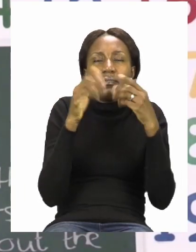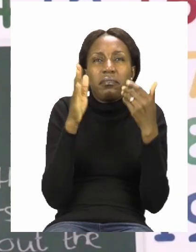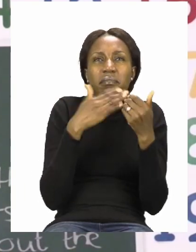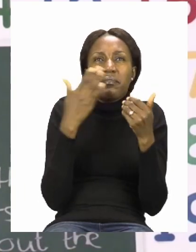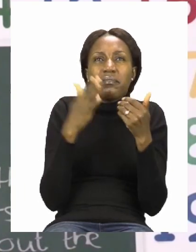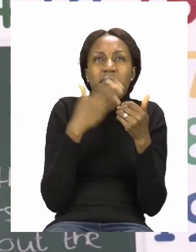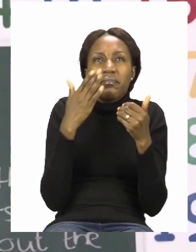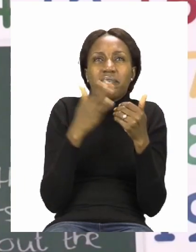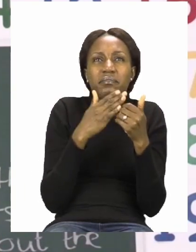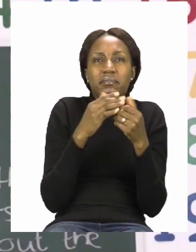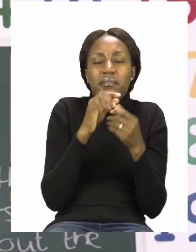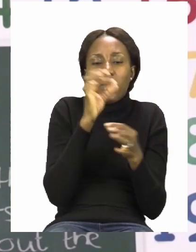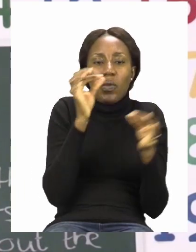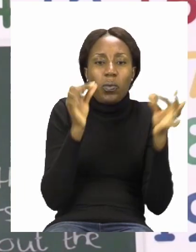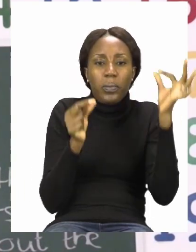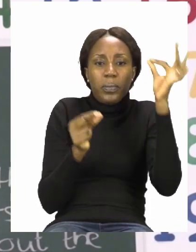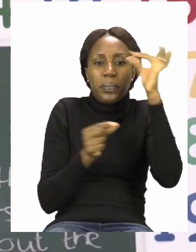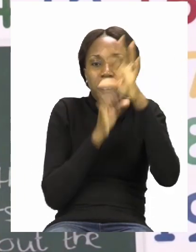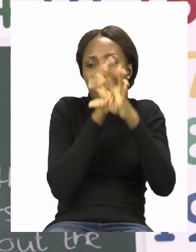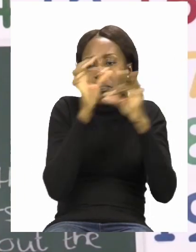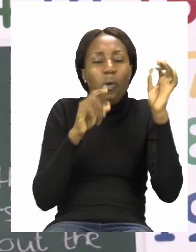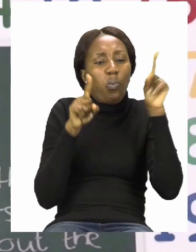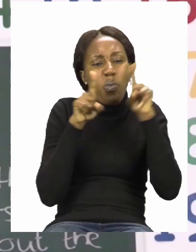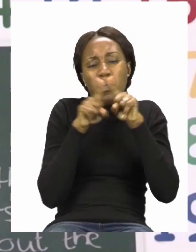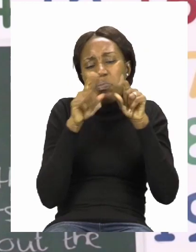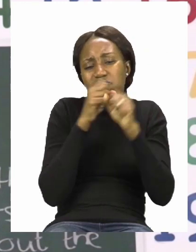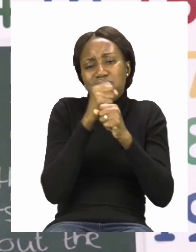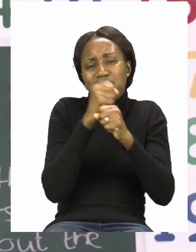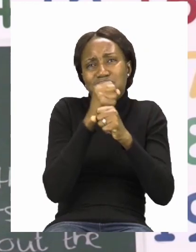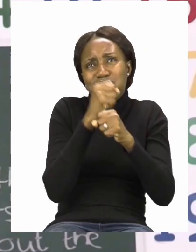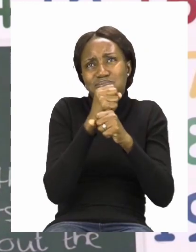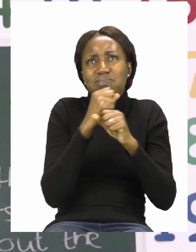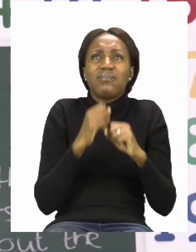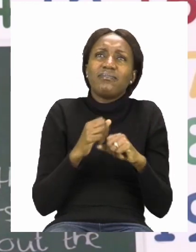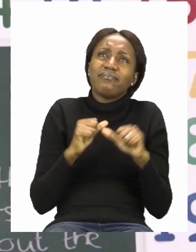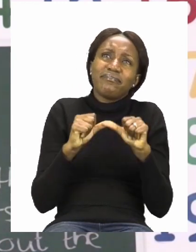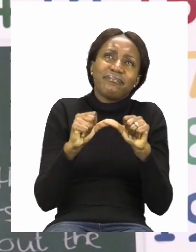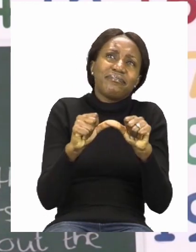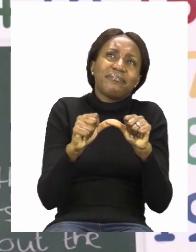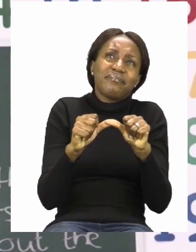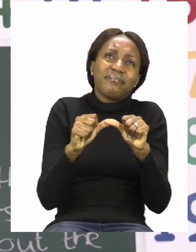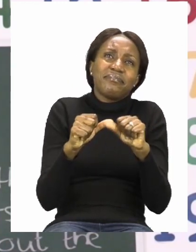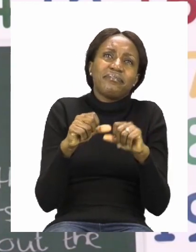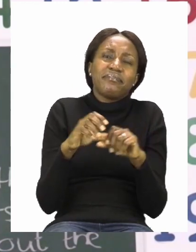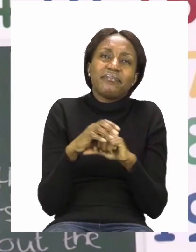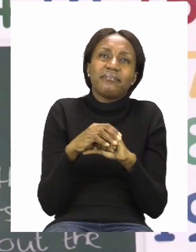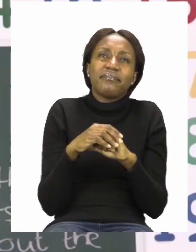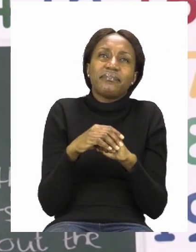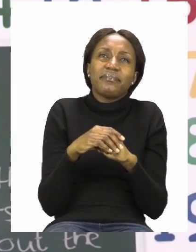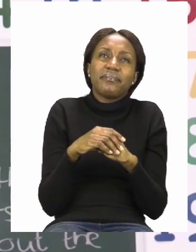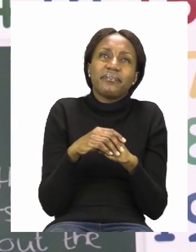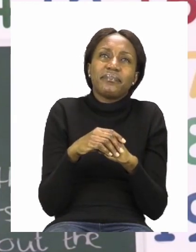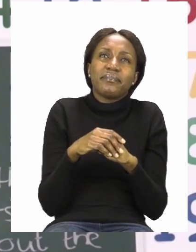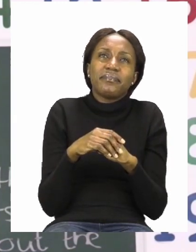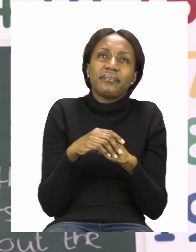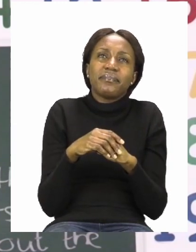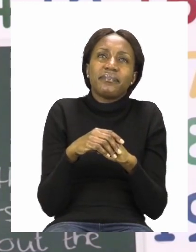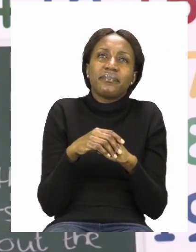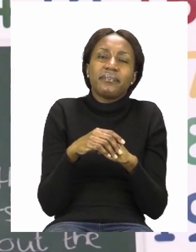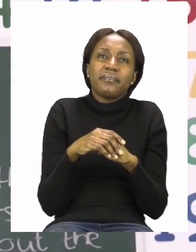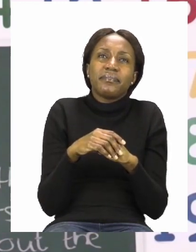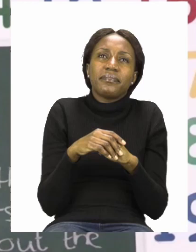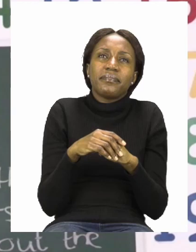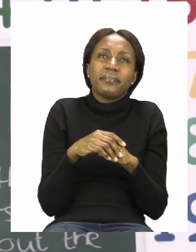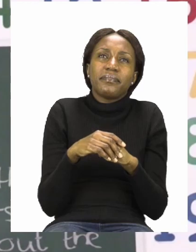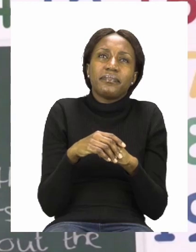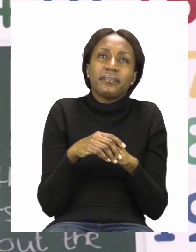girls, because no matter which way you turn it, it will still be a circle. So, you are going